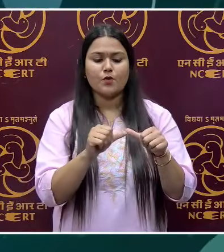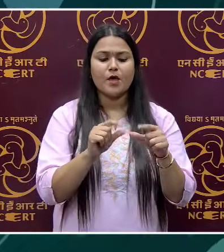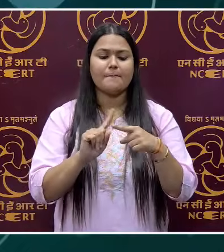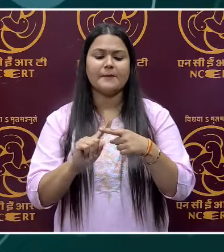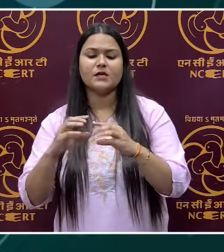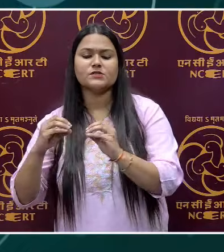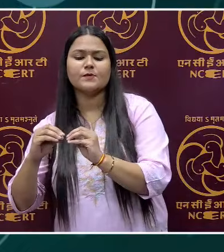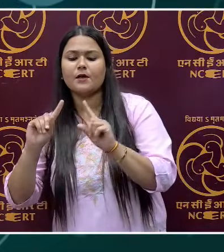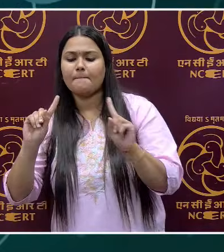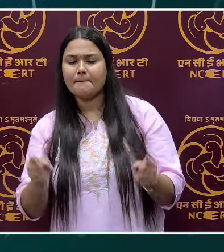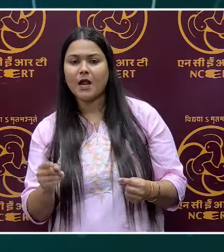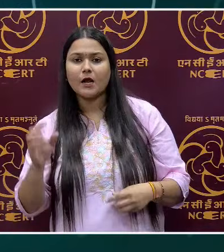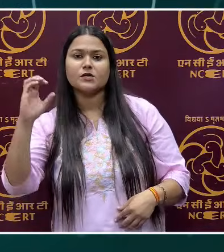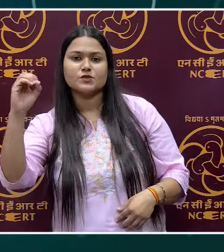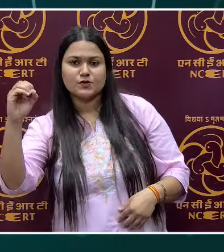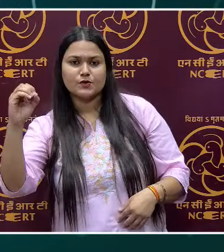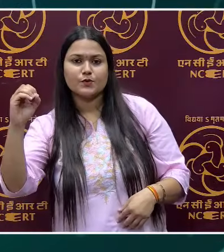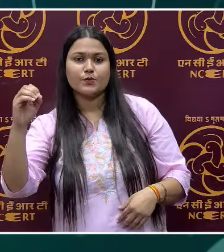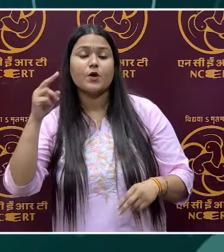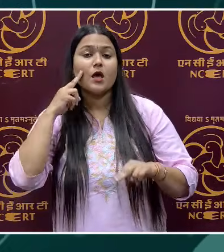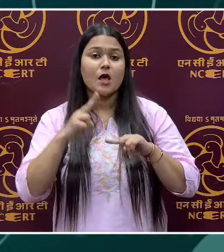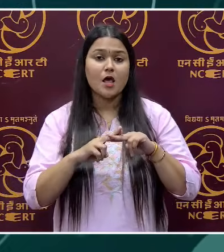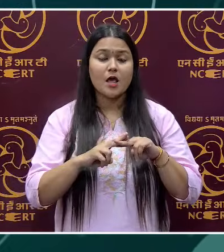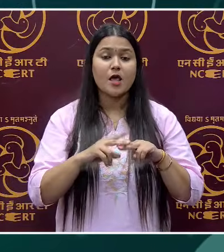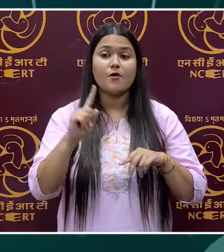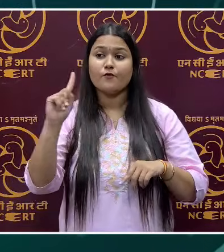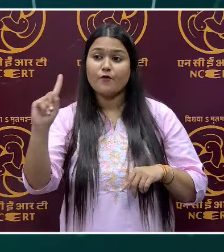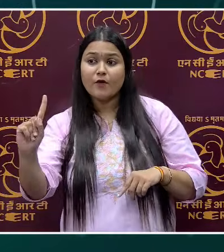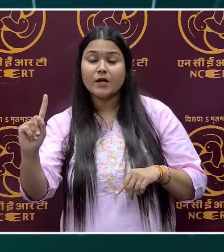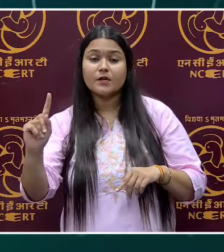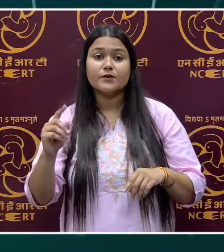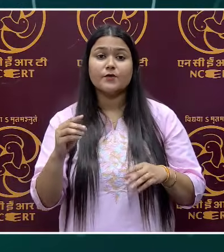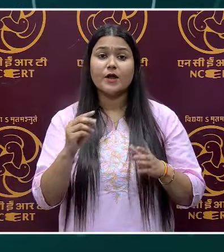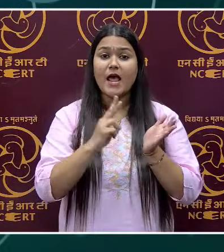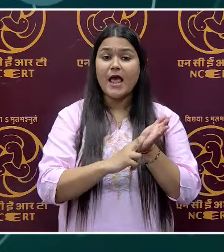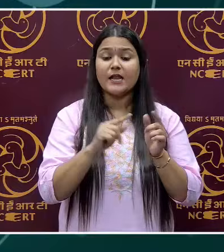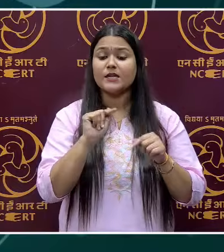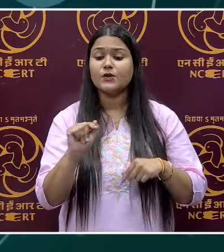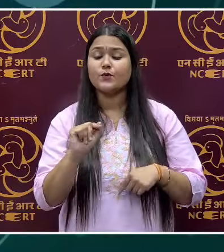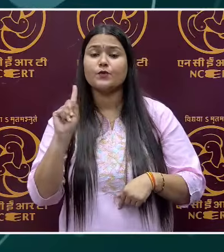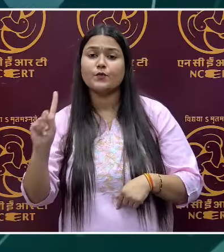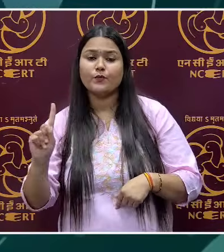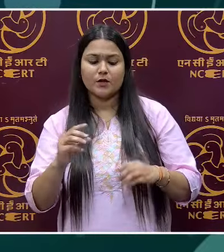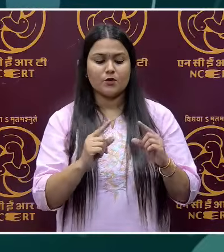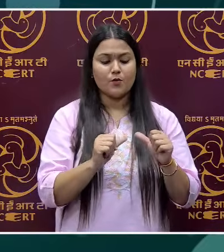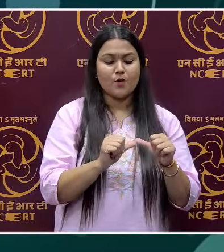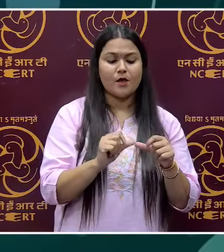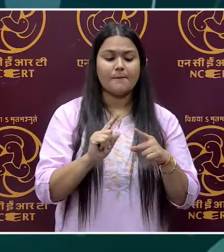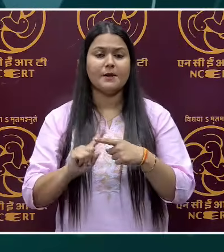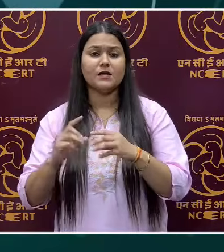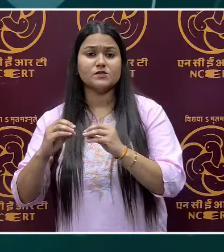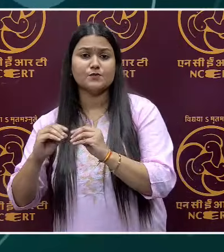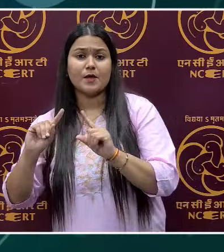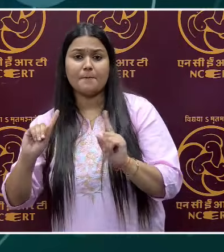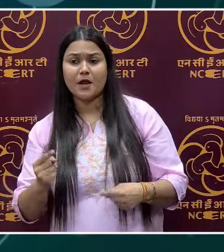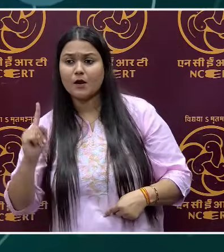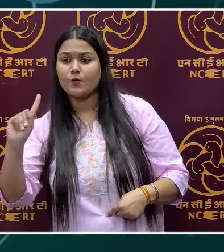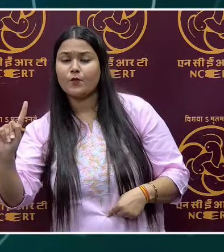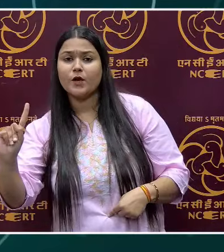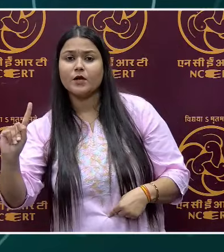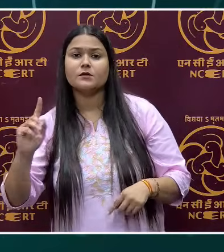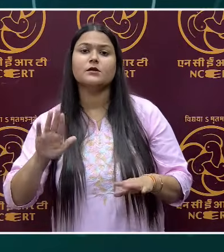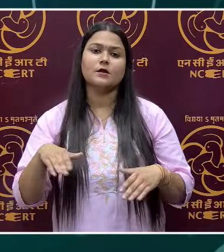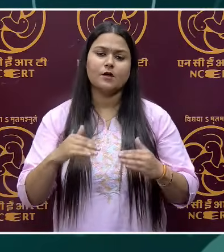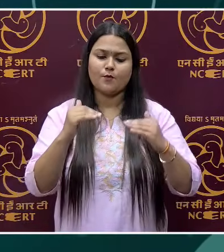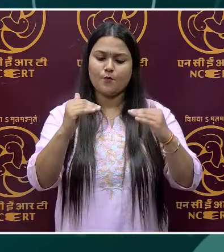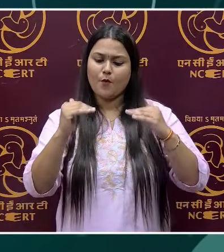0, that will be equal to 1. If it is 1, that will be a plus b power 1, and we will get